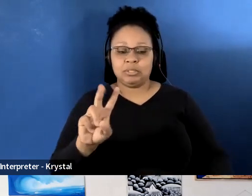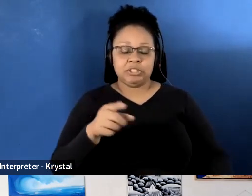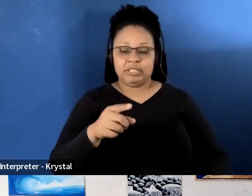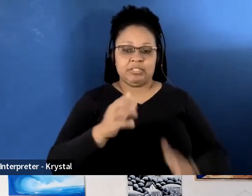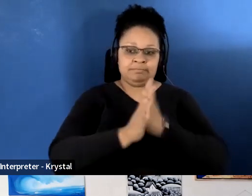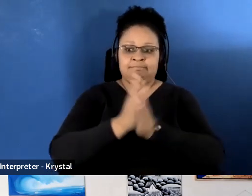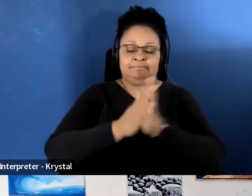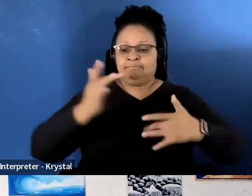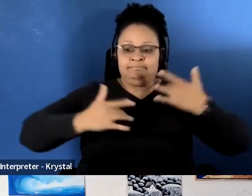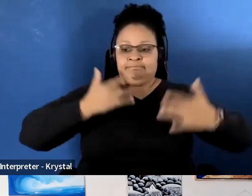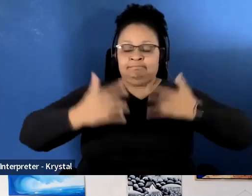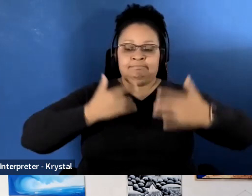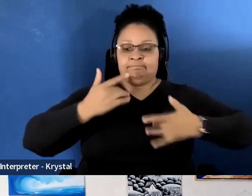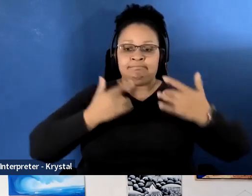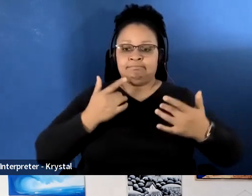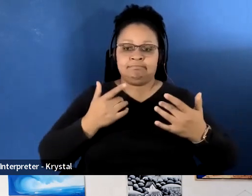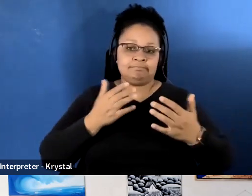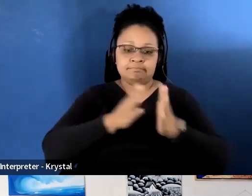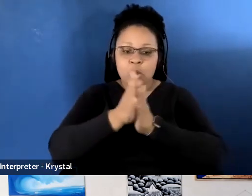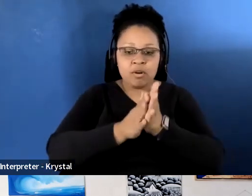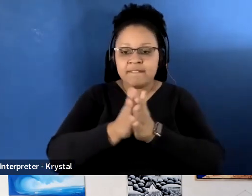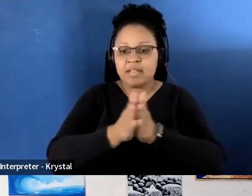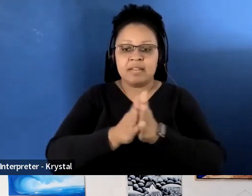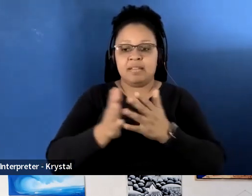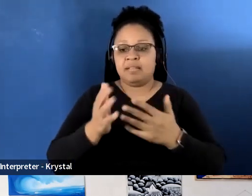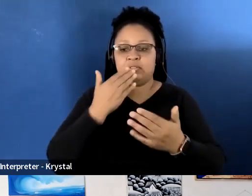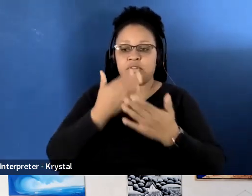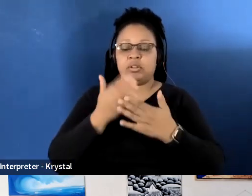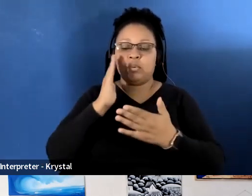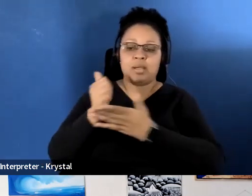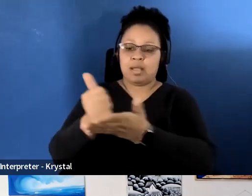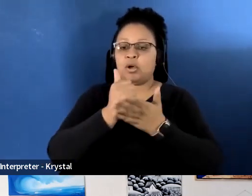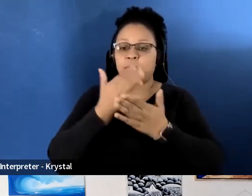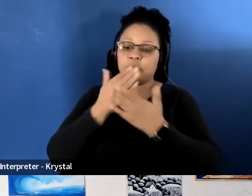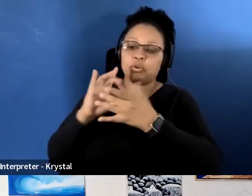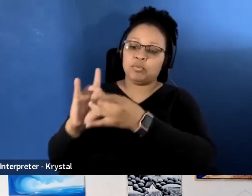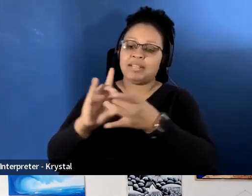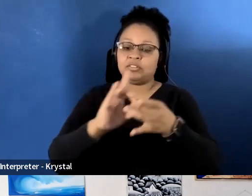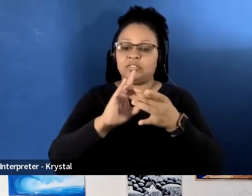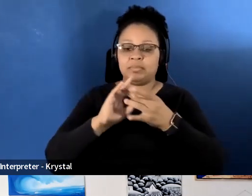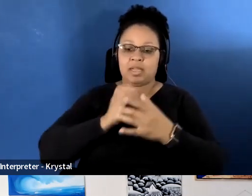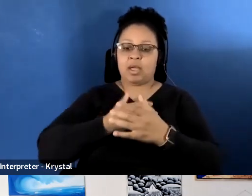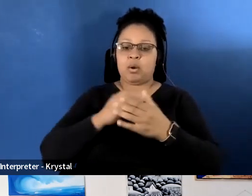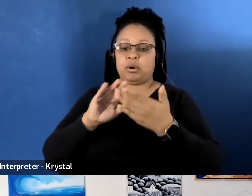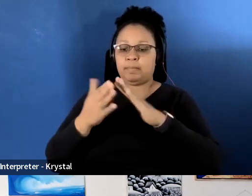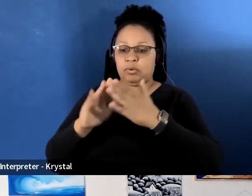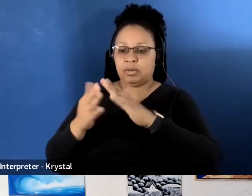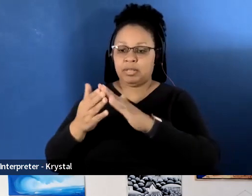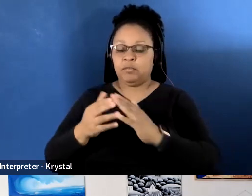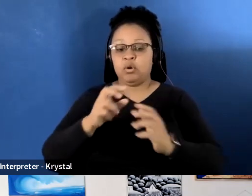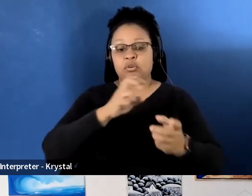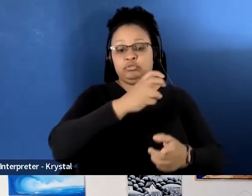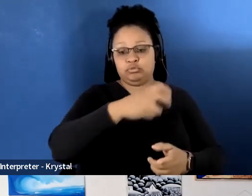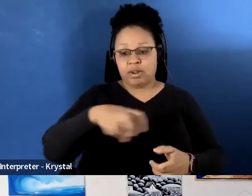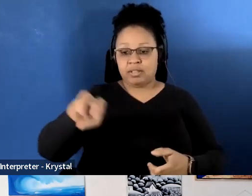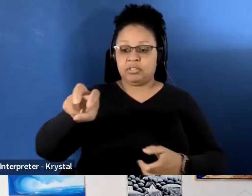and has a lot of drive, and I think that's going to help facilitate some really good relationships in our community as far as transitioning people